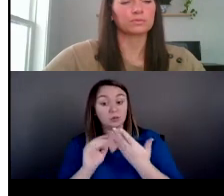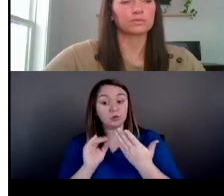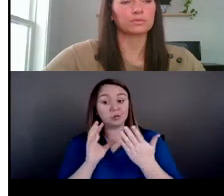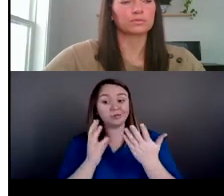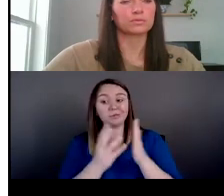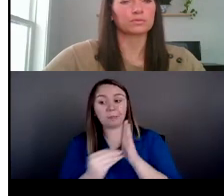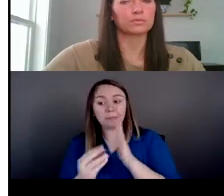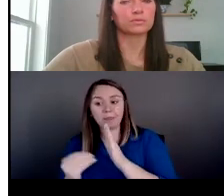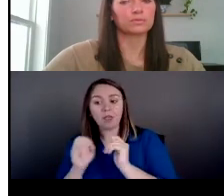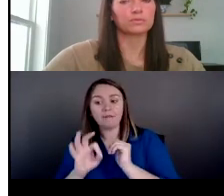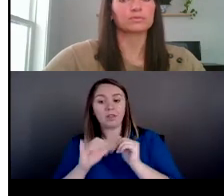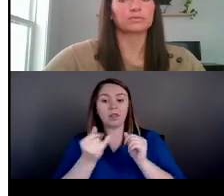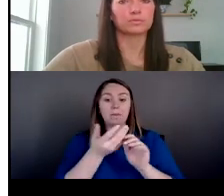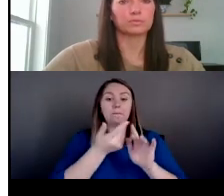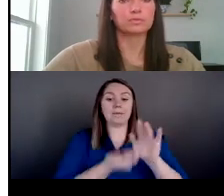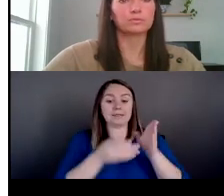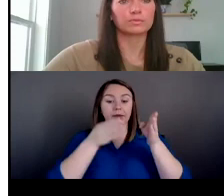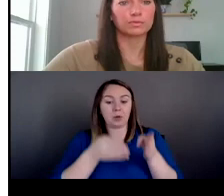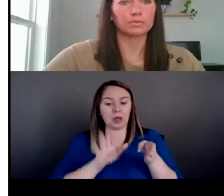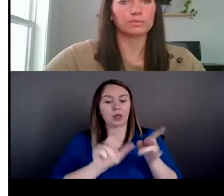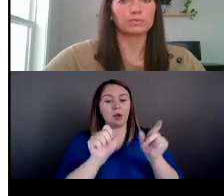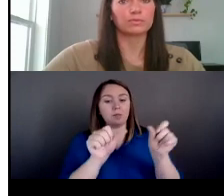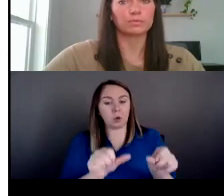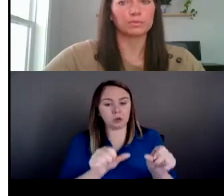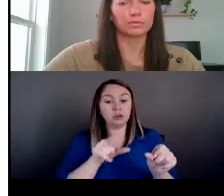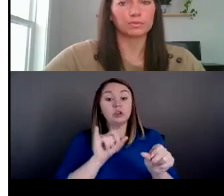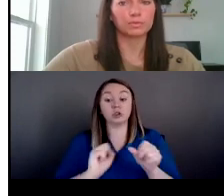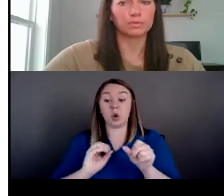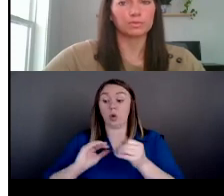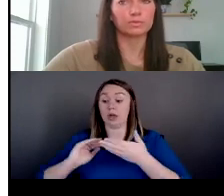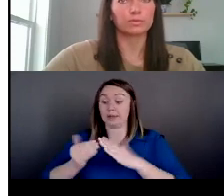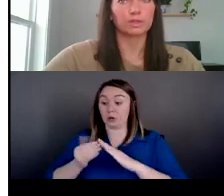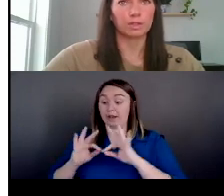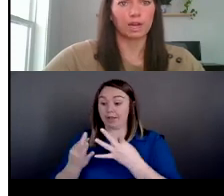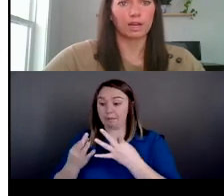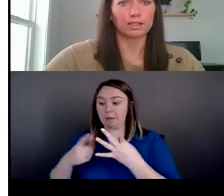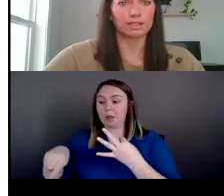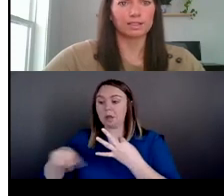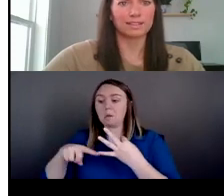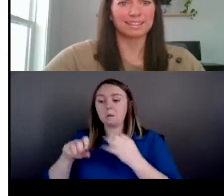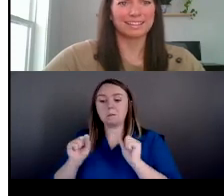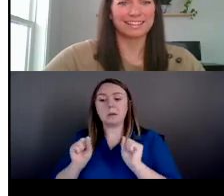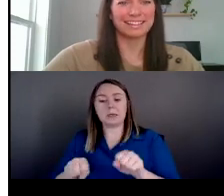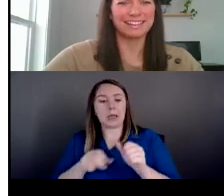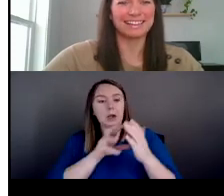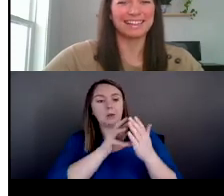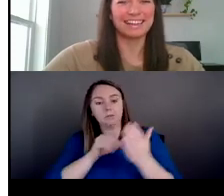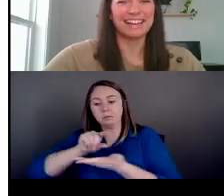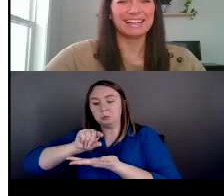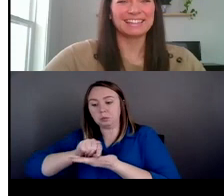persons posters, so that the families and communities can create awareness? So, I mean, at your leisure, if you want to answer